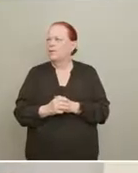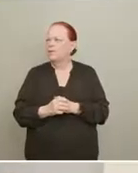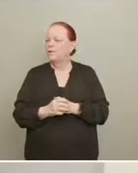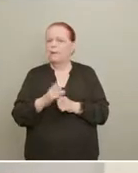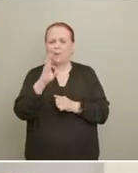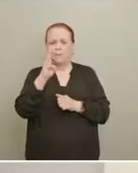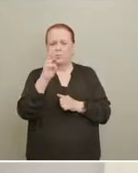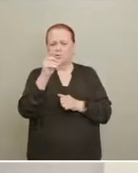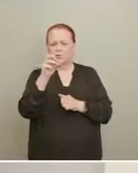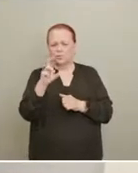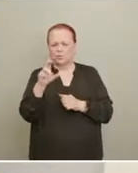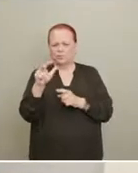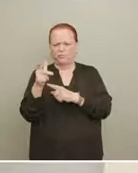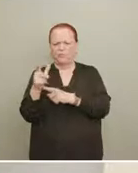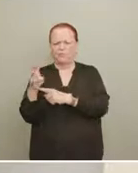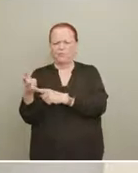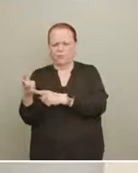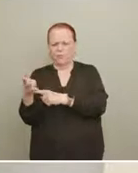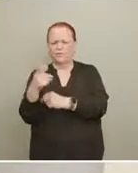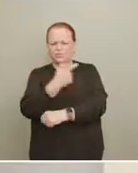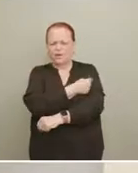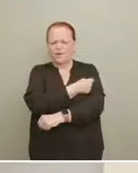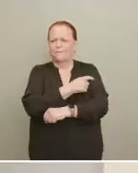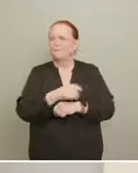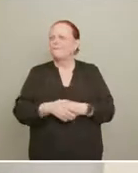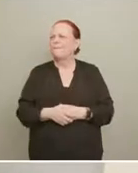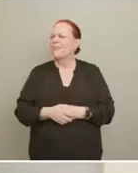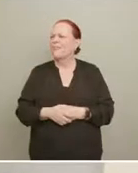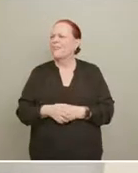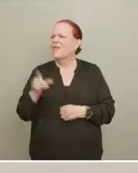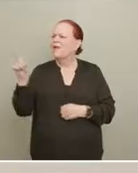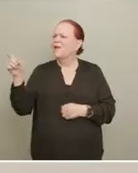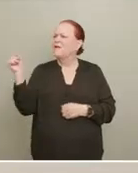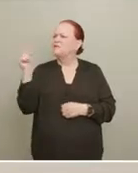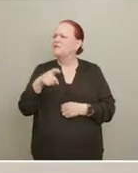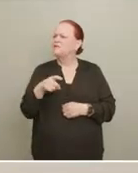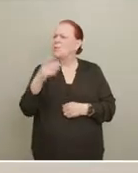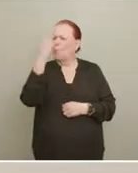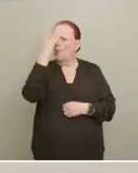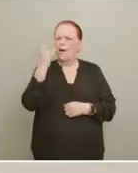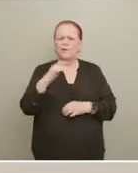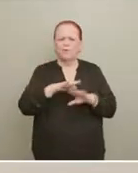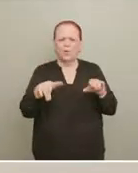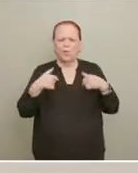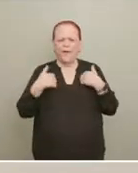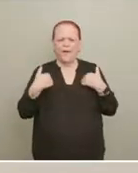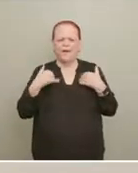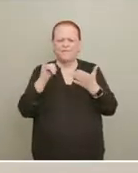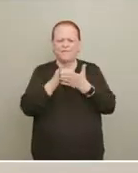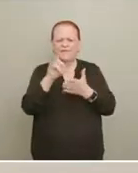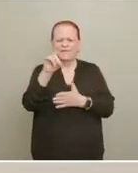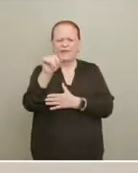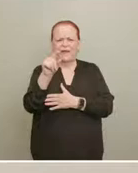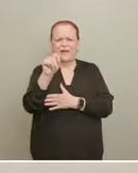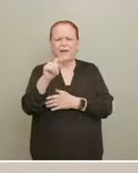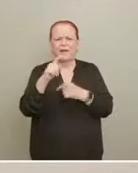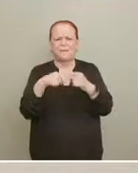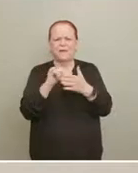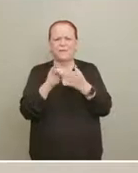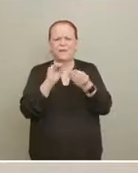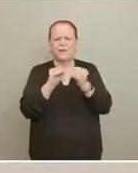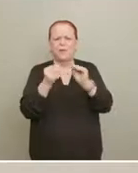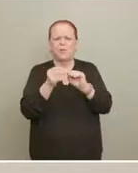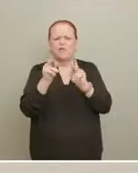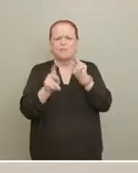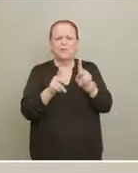question is a good one as it relates to why don't we have that data on our dashboard? The data about the number of